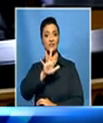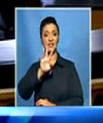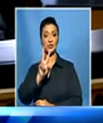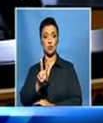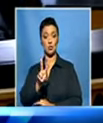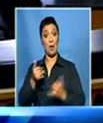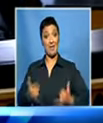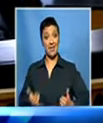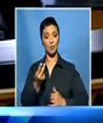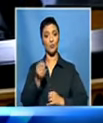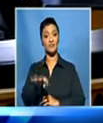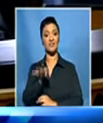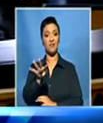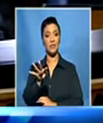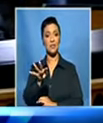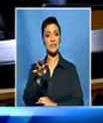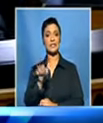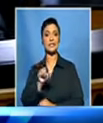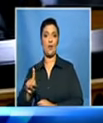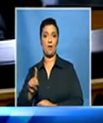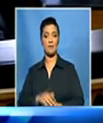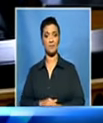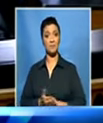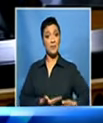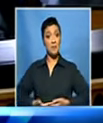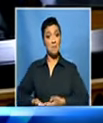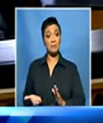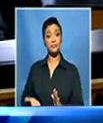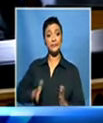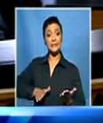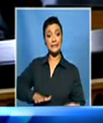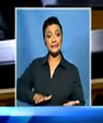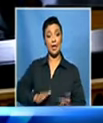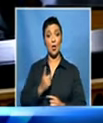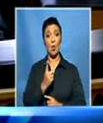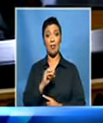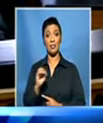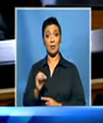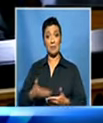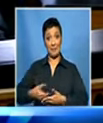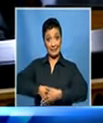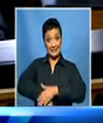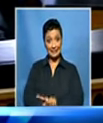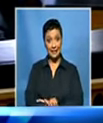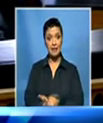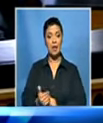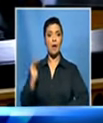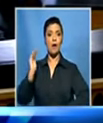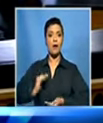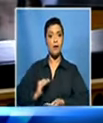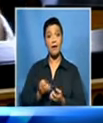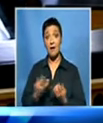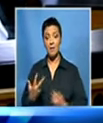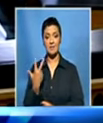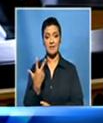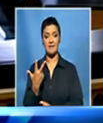he's in the state. So it will be very interesting to see what's going to happen. But what perhaps we'll be more interested in is